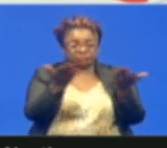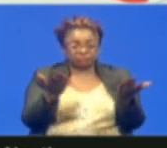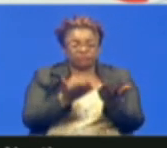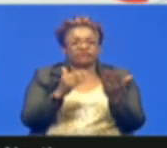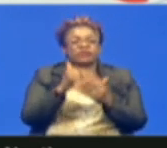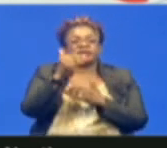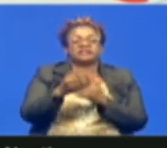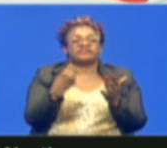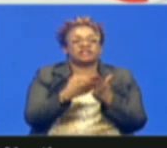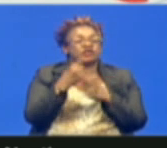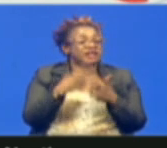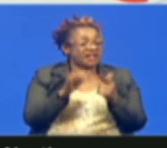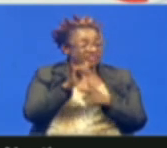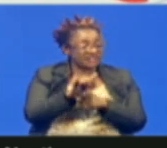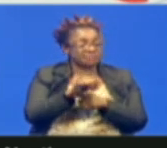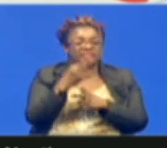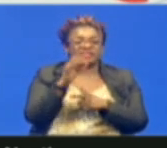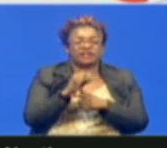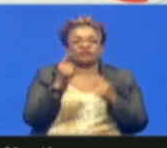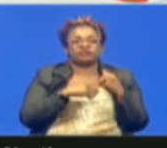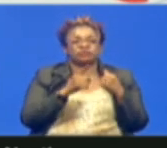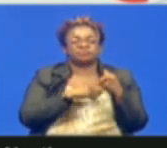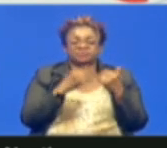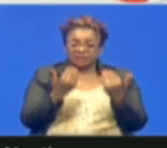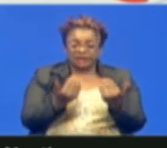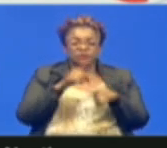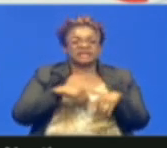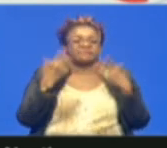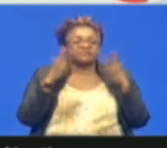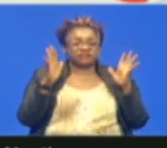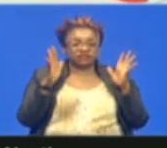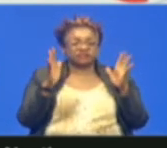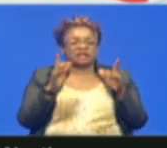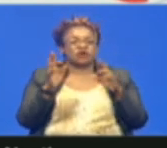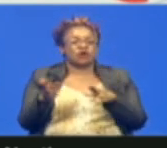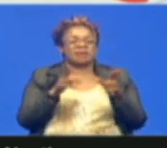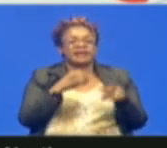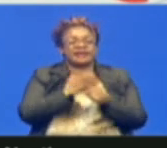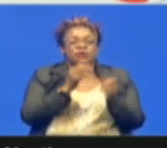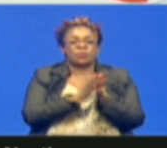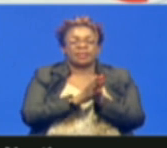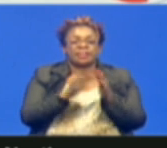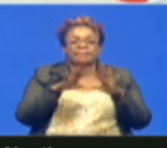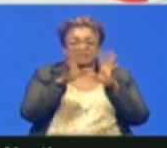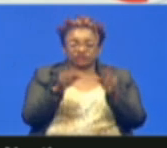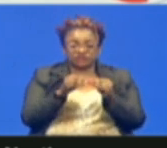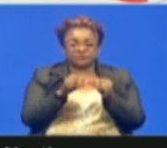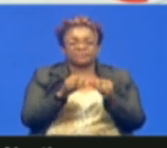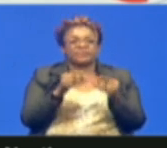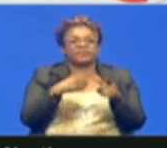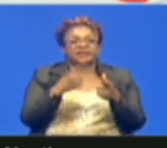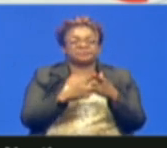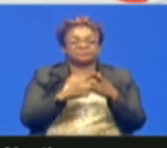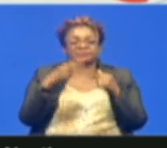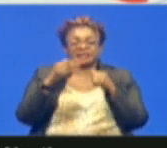next financial year, and that is by the 30th of June. Now, once that is complete, and that is normally deals with the Budget and Appropriations Bill, we move and that